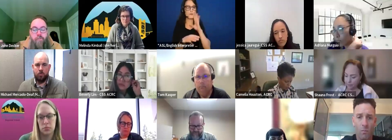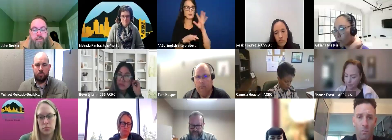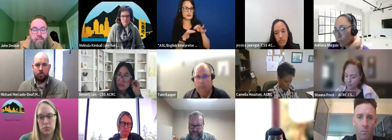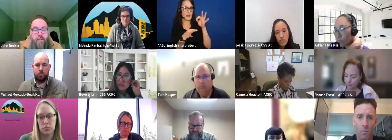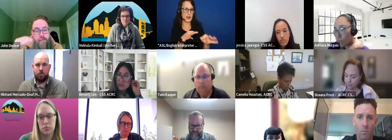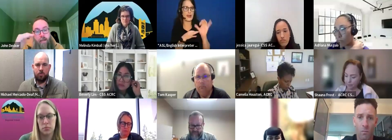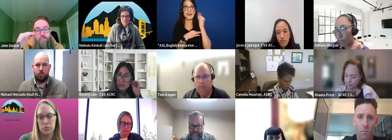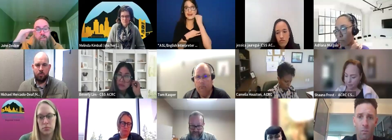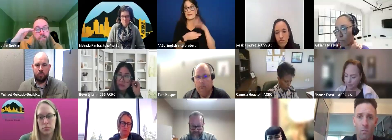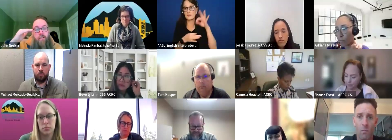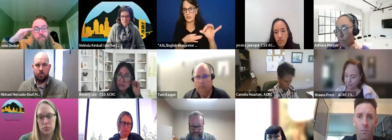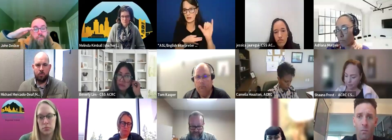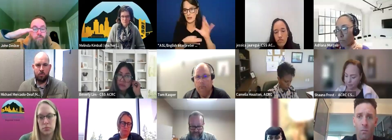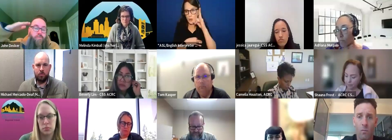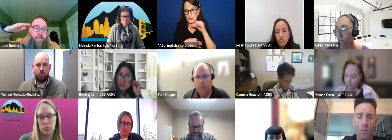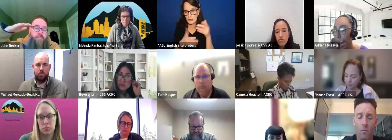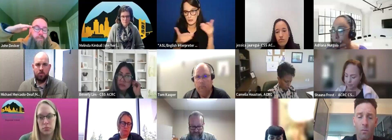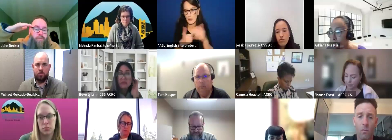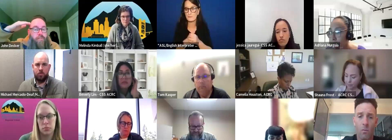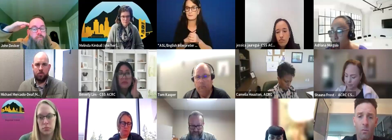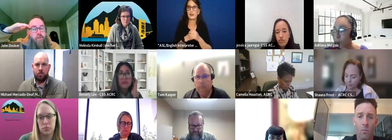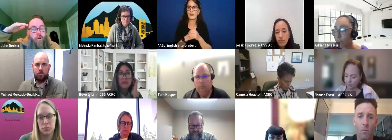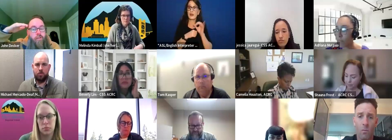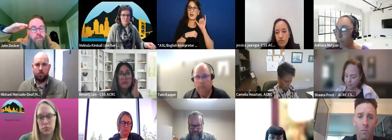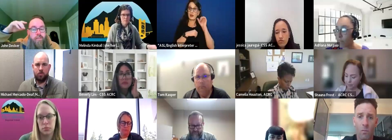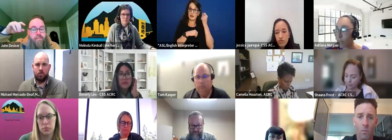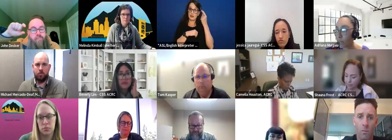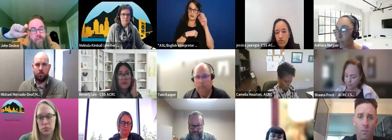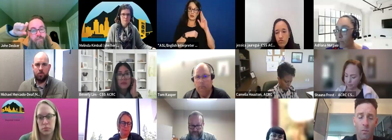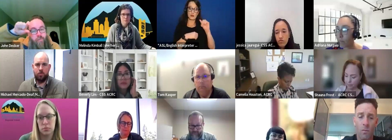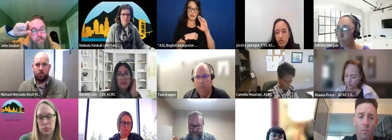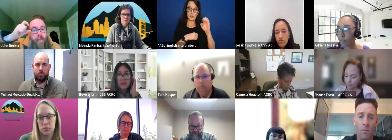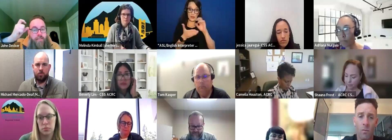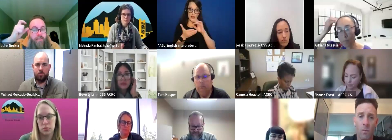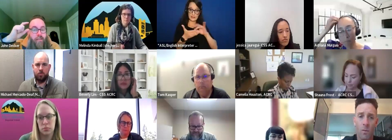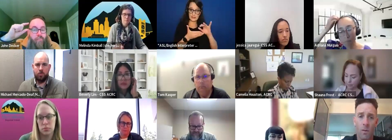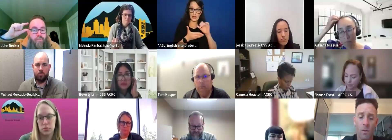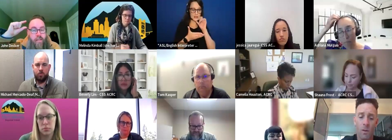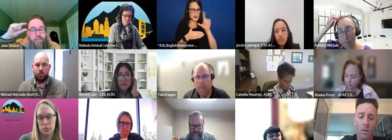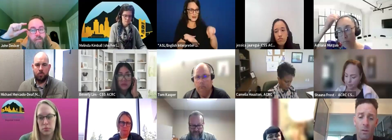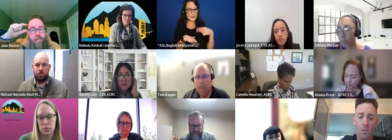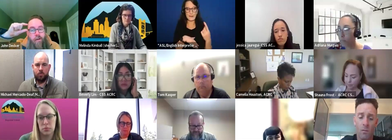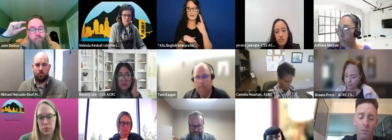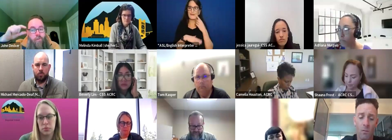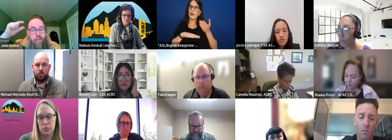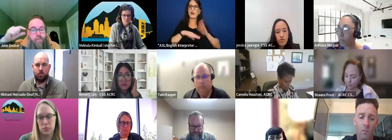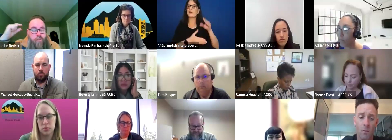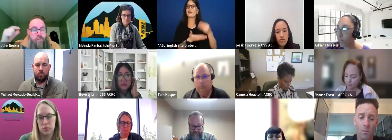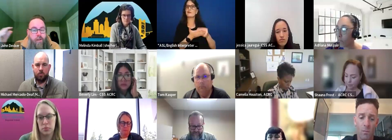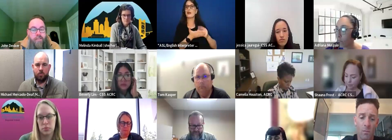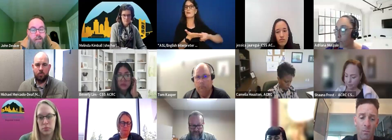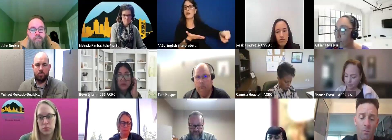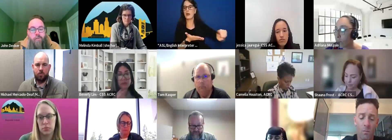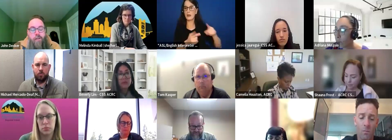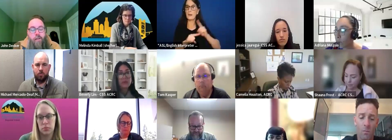to implement the rate study, it's not just increasing people's rates, but there's also a quality incentive piece for the last 10% of fully